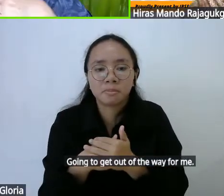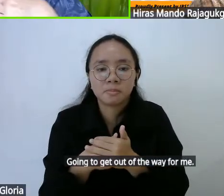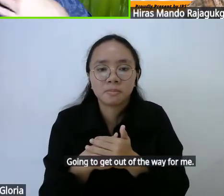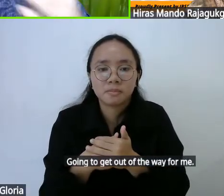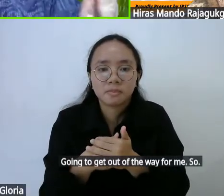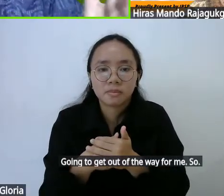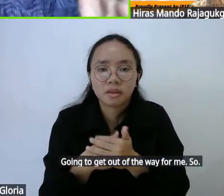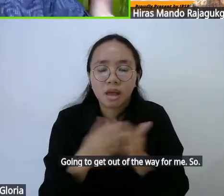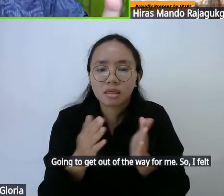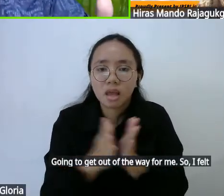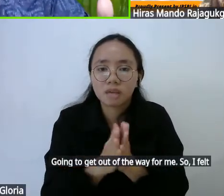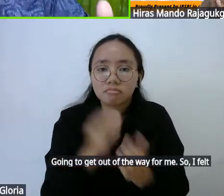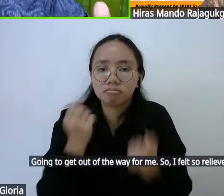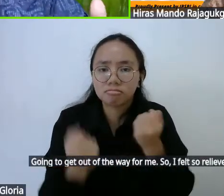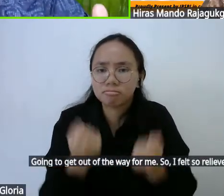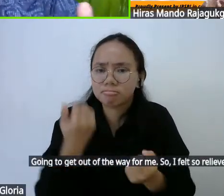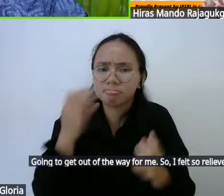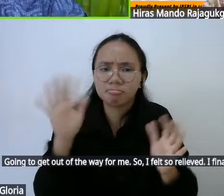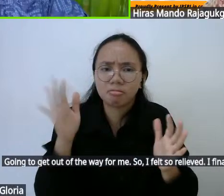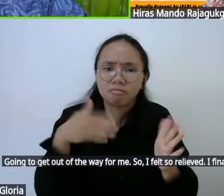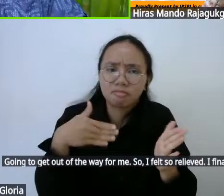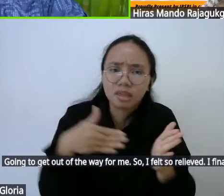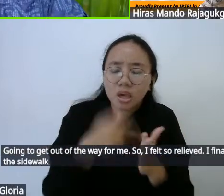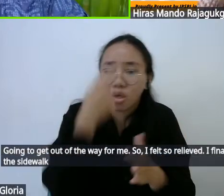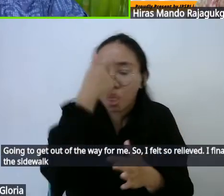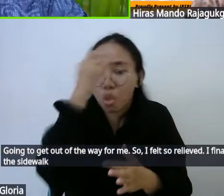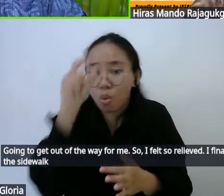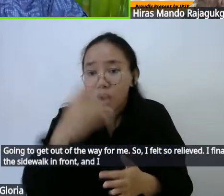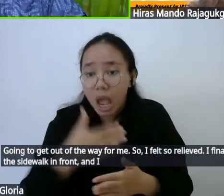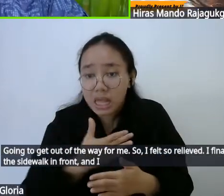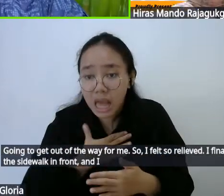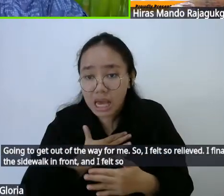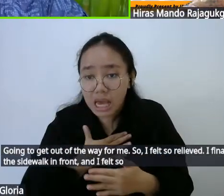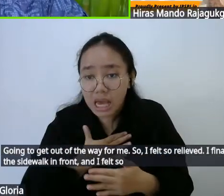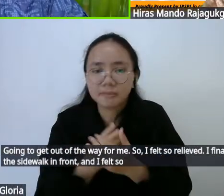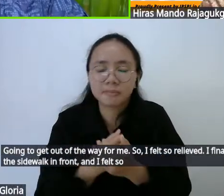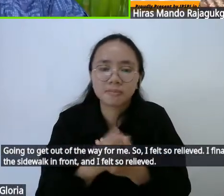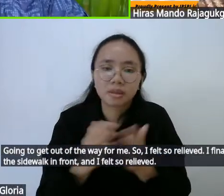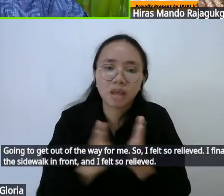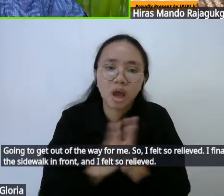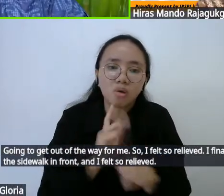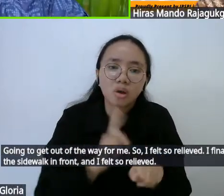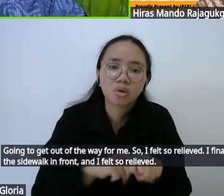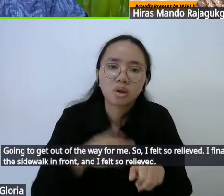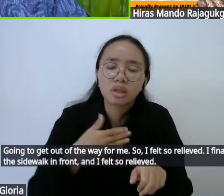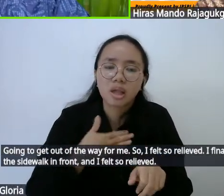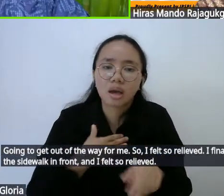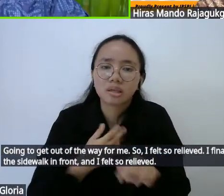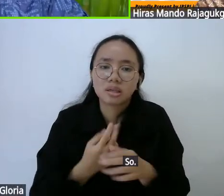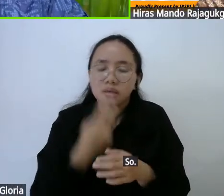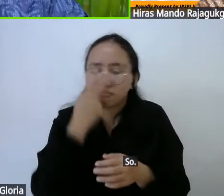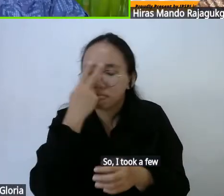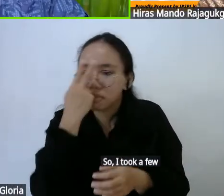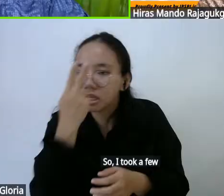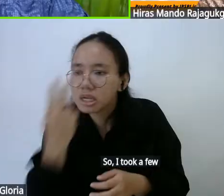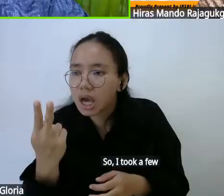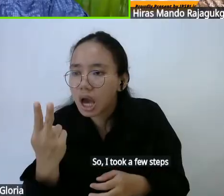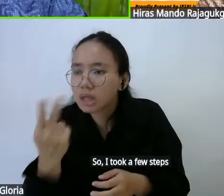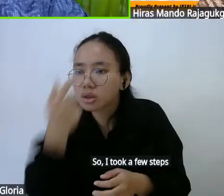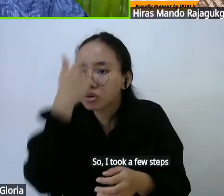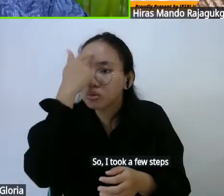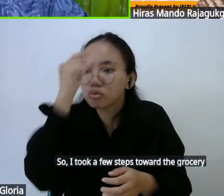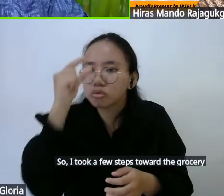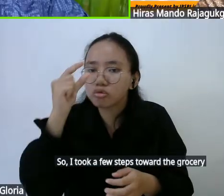I felt so relieved. I finally got to the sidewalk in front and I felt so relieved. So I took a few steps toward the